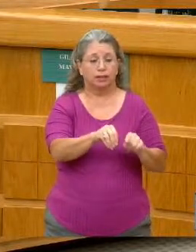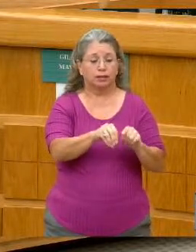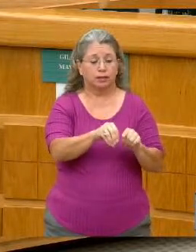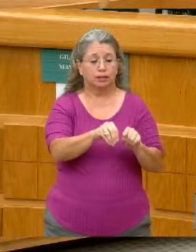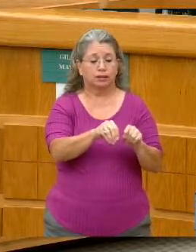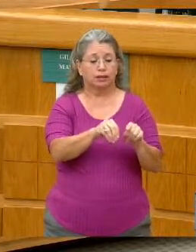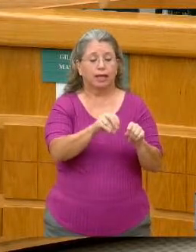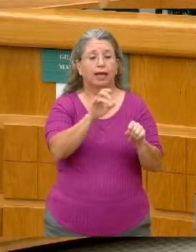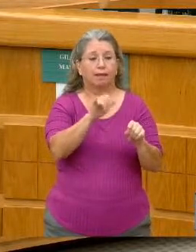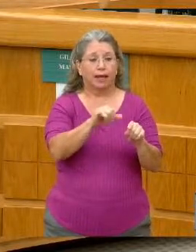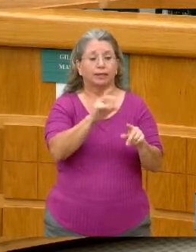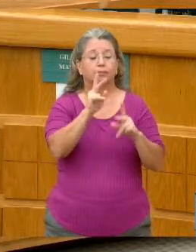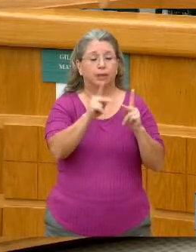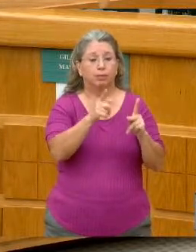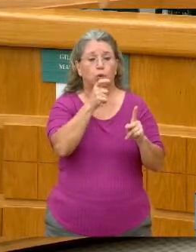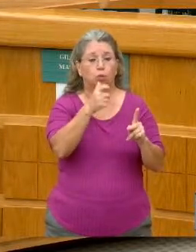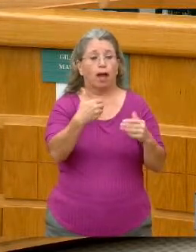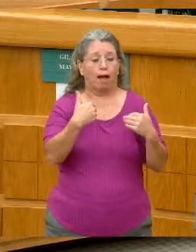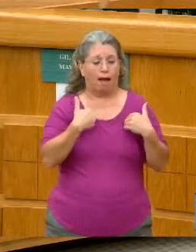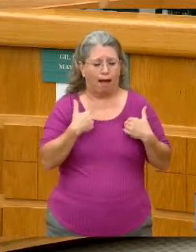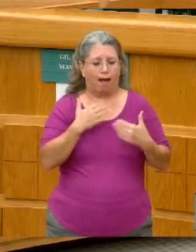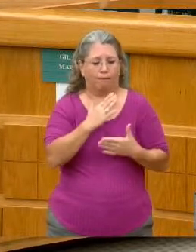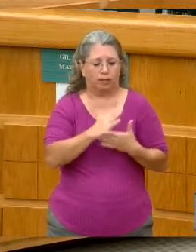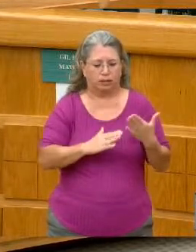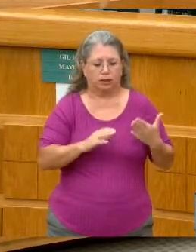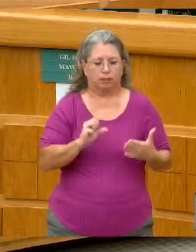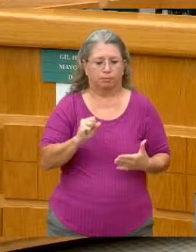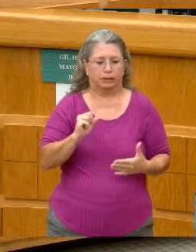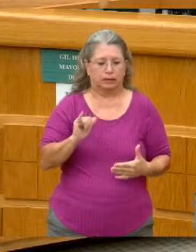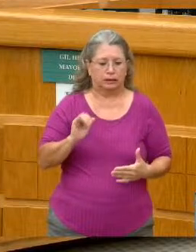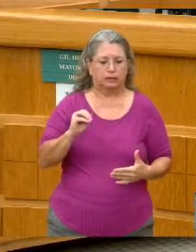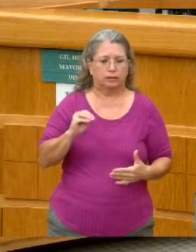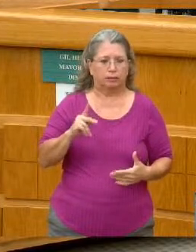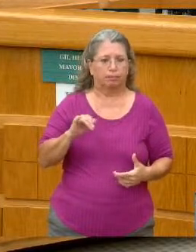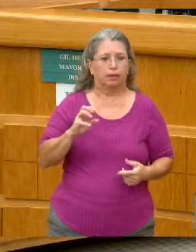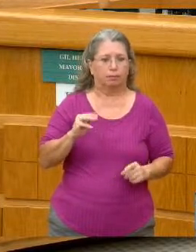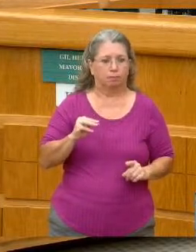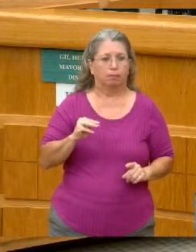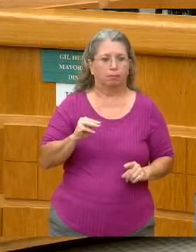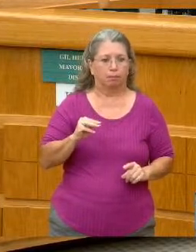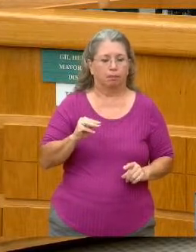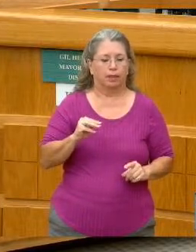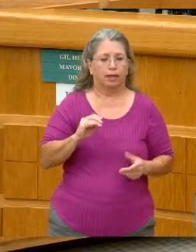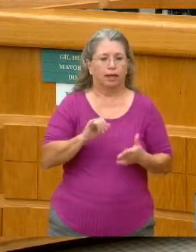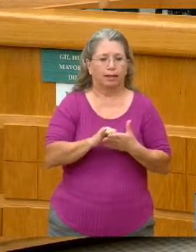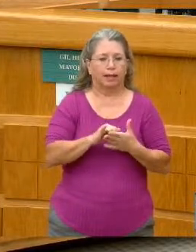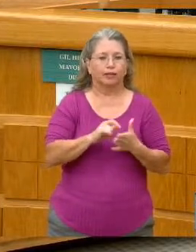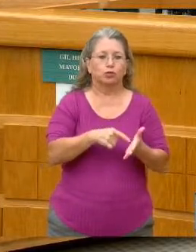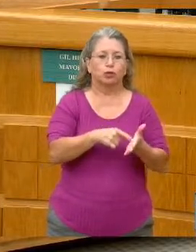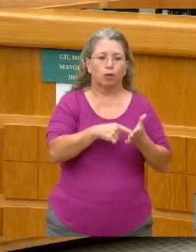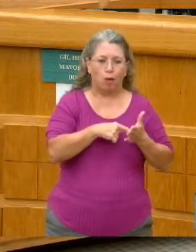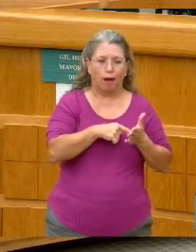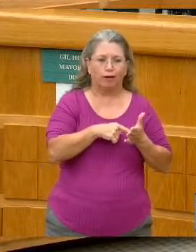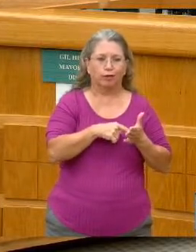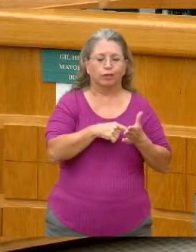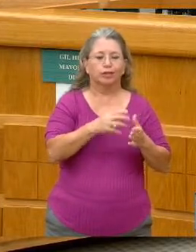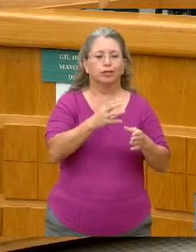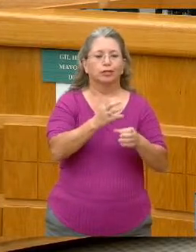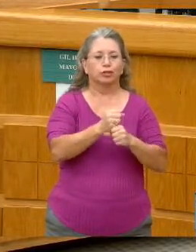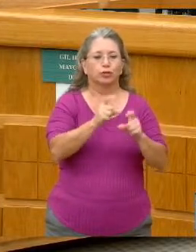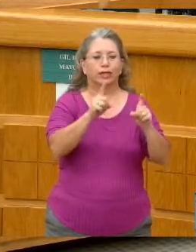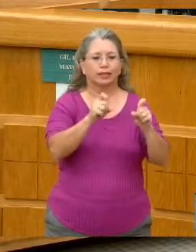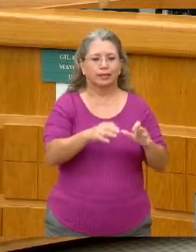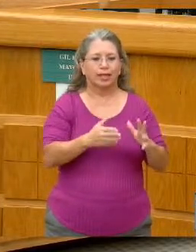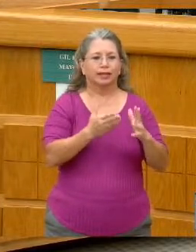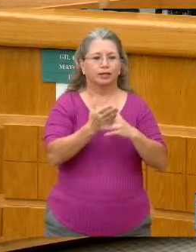people are symptomatic. So they have symptoms that might be COVID-19. That's the prerequisite to get tested by the public